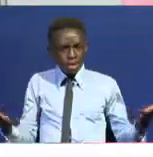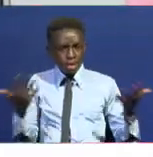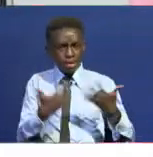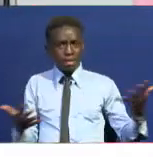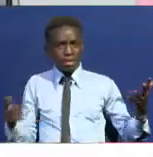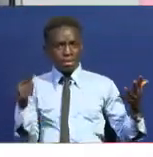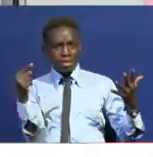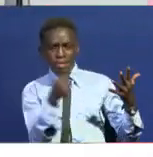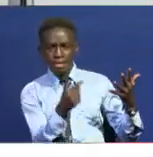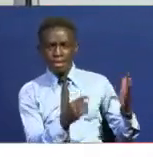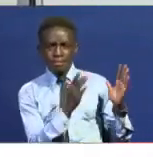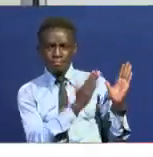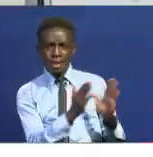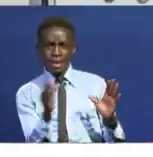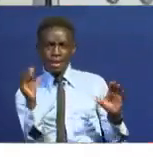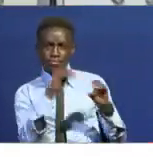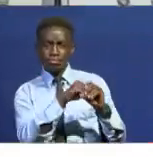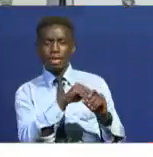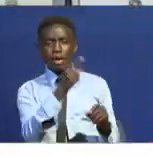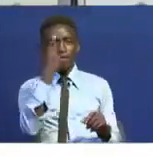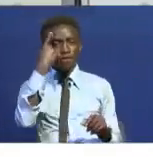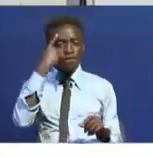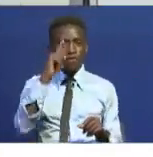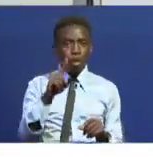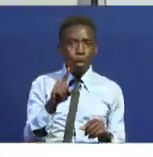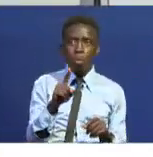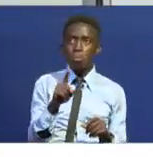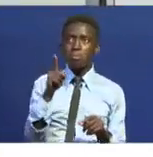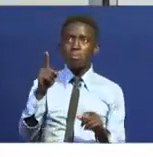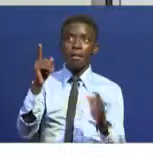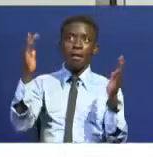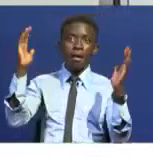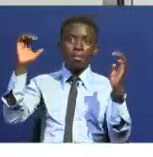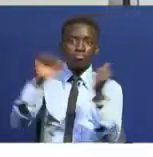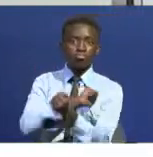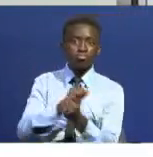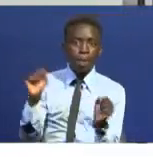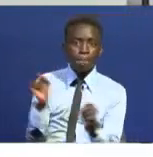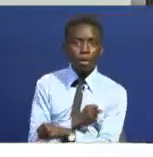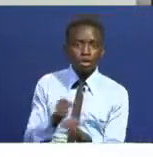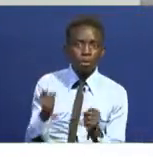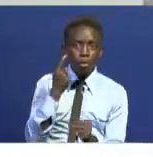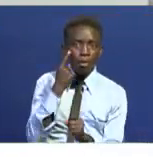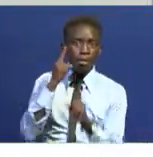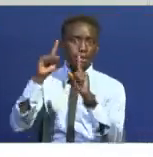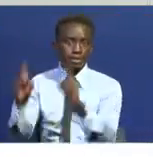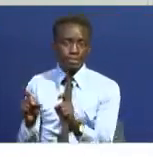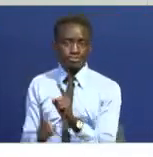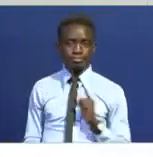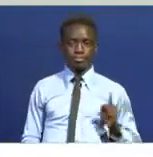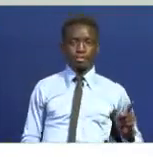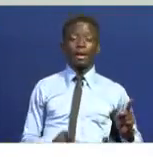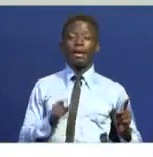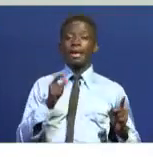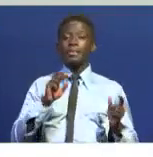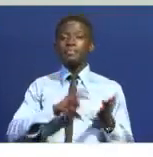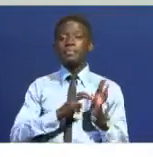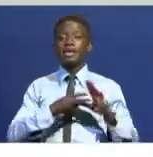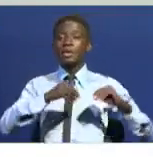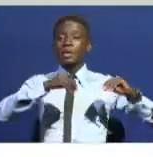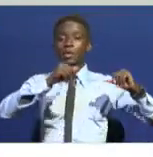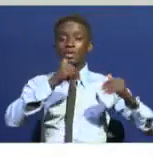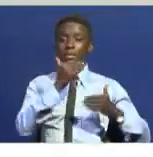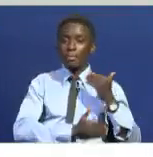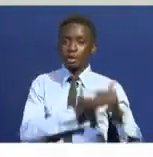call non-destructive testing. Mm-hmm. A building is already standing, for instance, and there's a the quality of material is looking